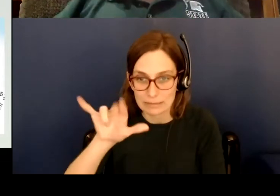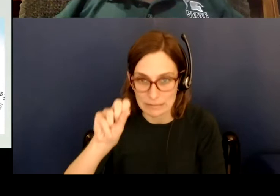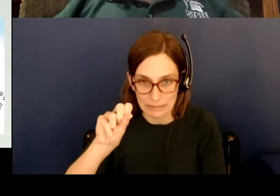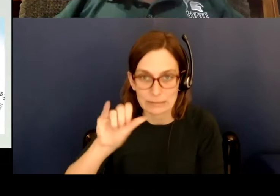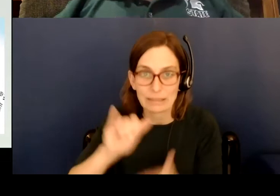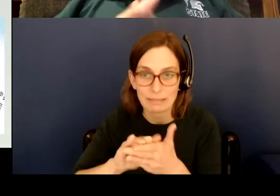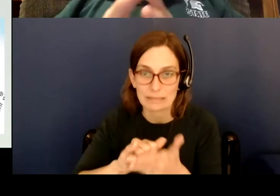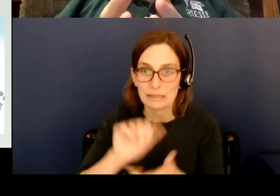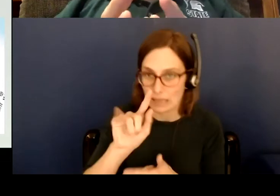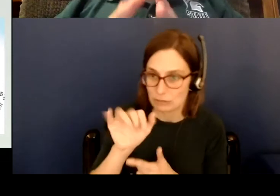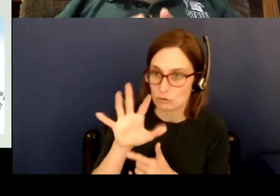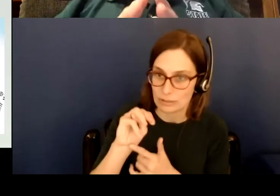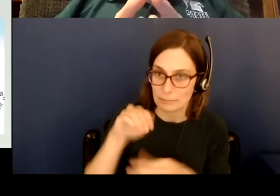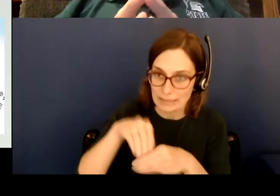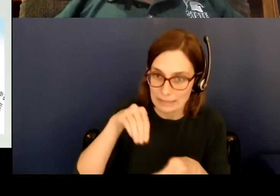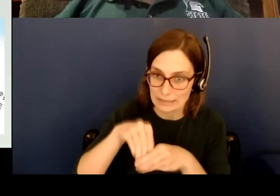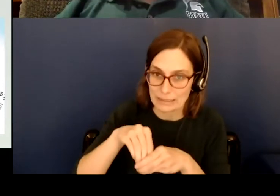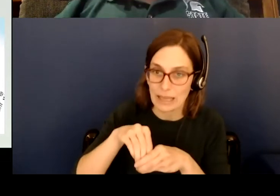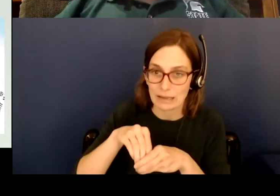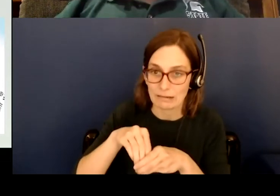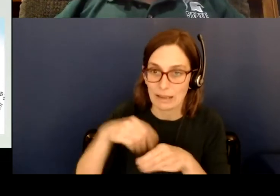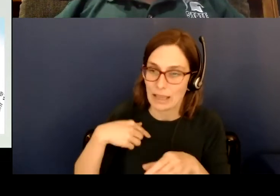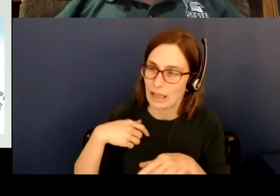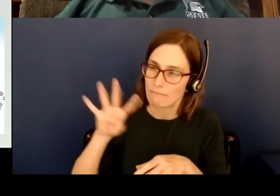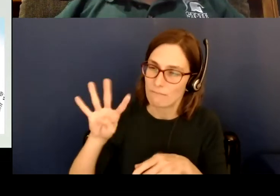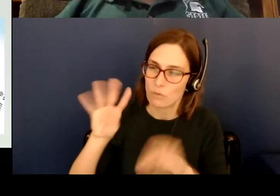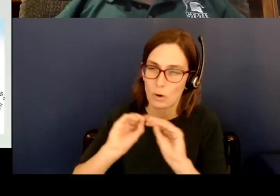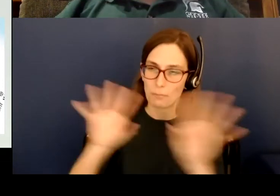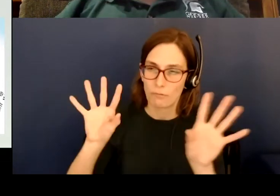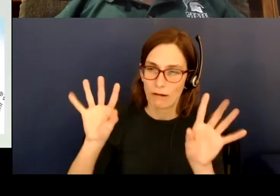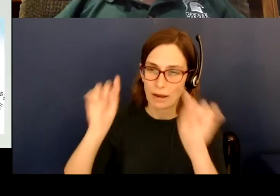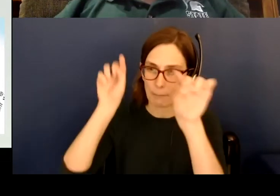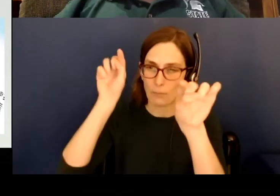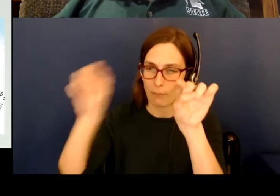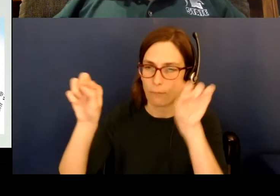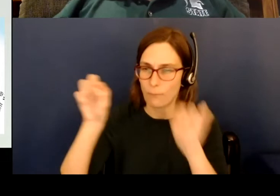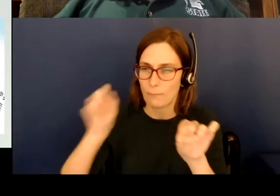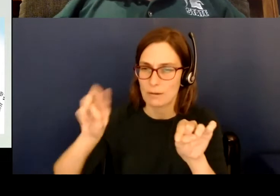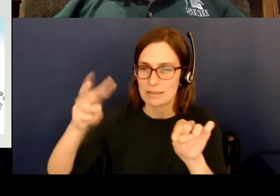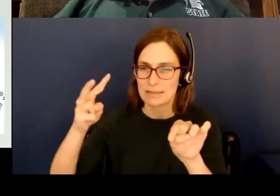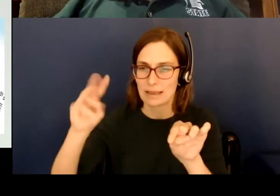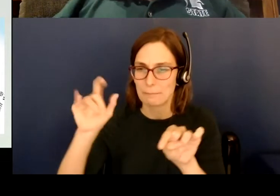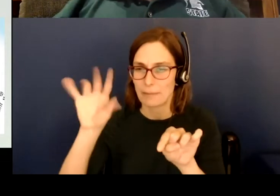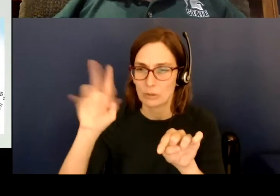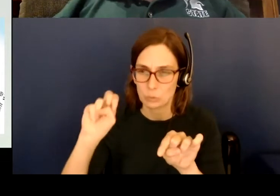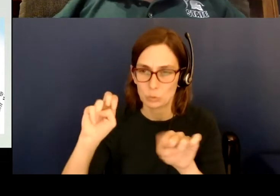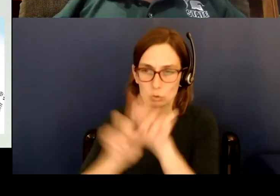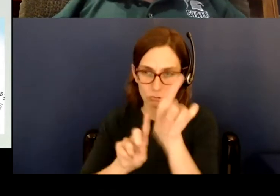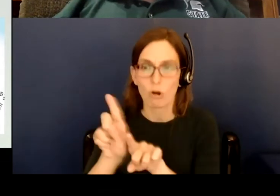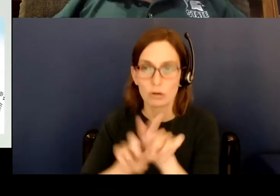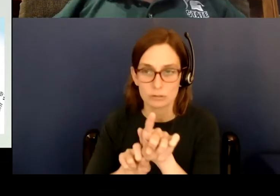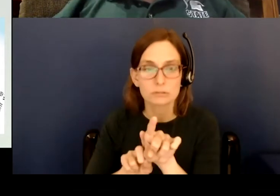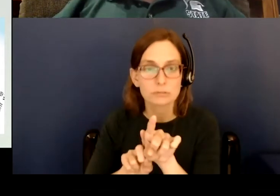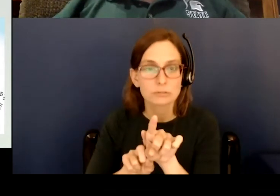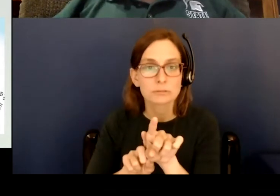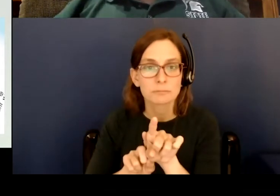constellation of Pegasus. It has 4 nice, bright second magnitude stars. This is important. This is a key